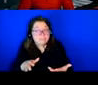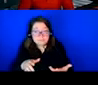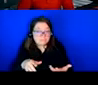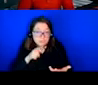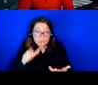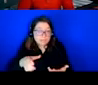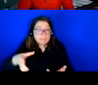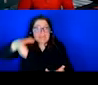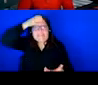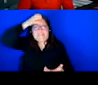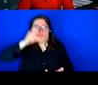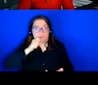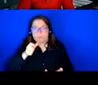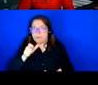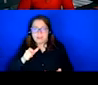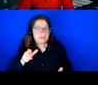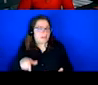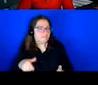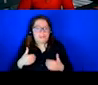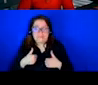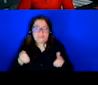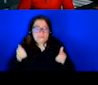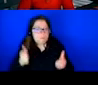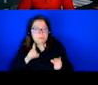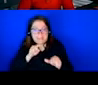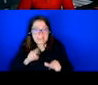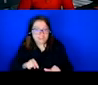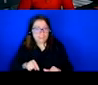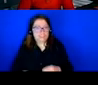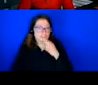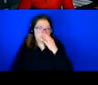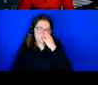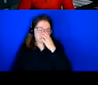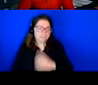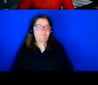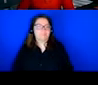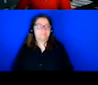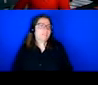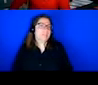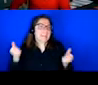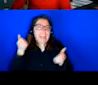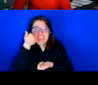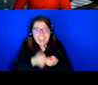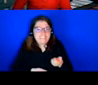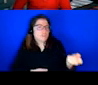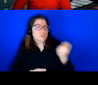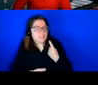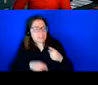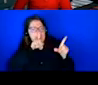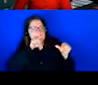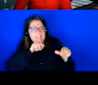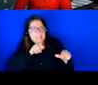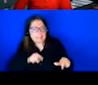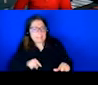you know, that we don't have to be that mentor that is, you know, every single thing, can wear every single hat for that mentee, that we